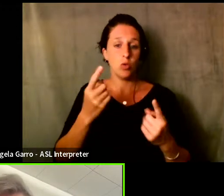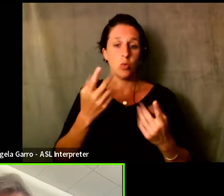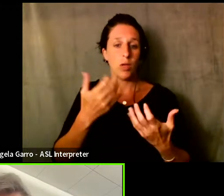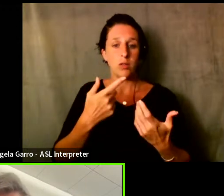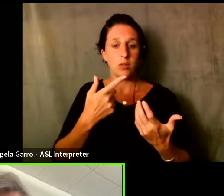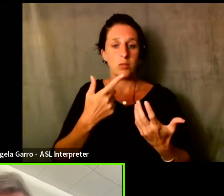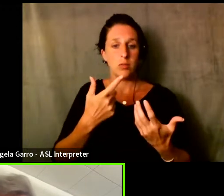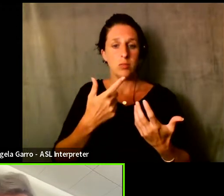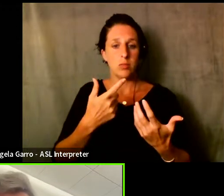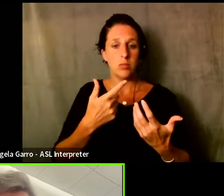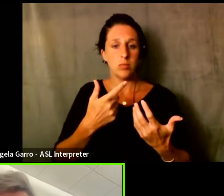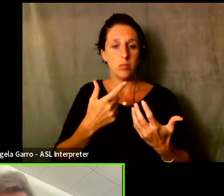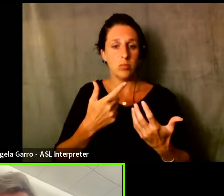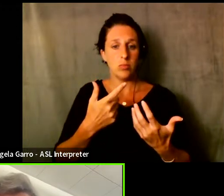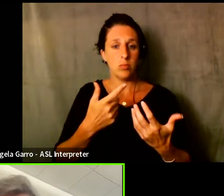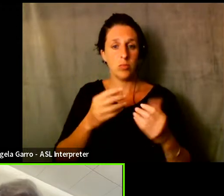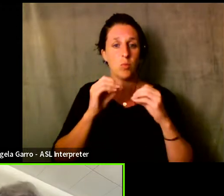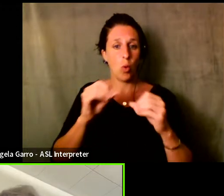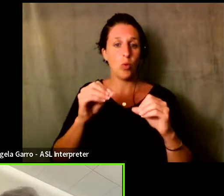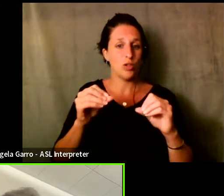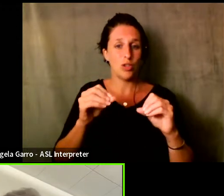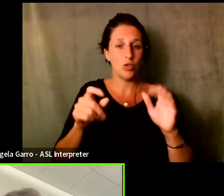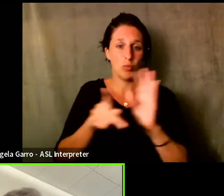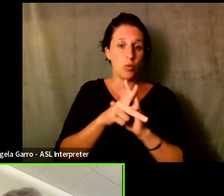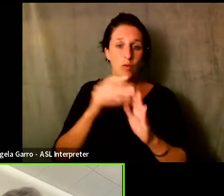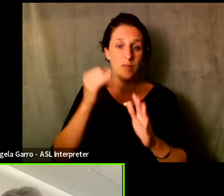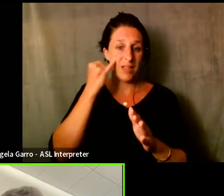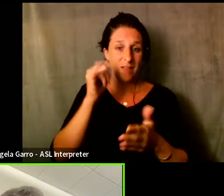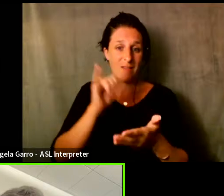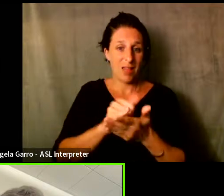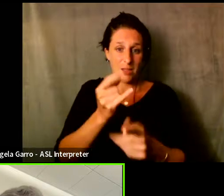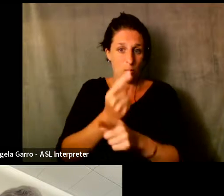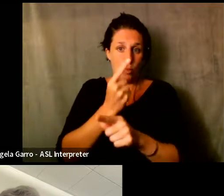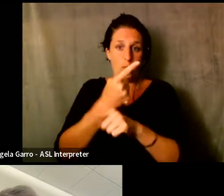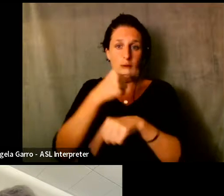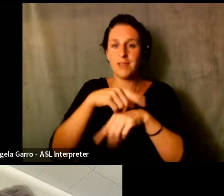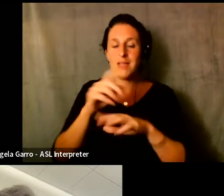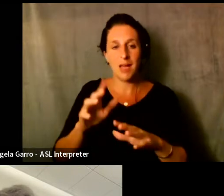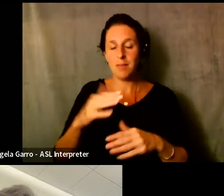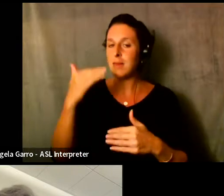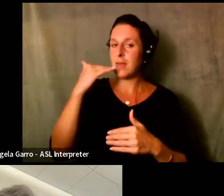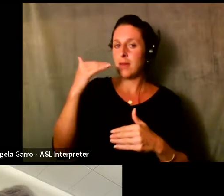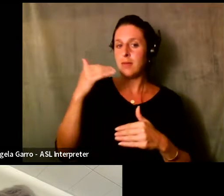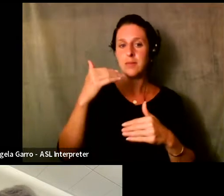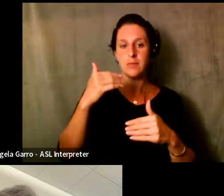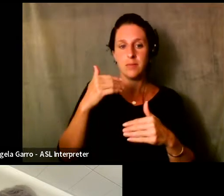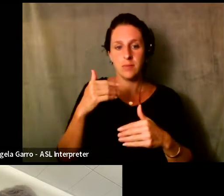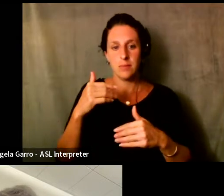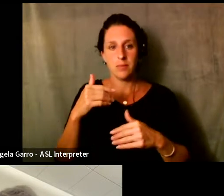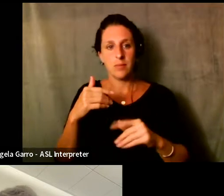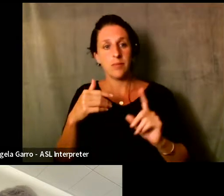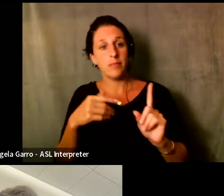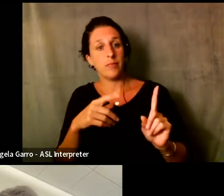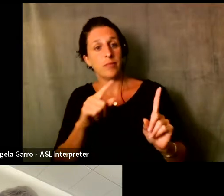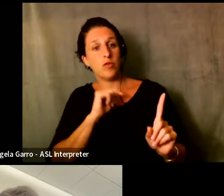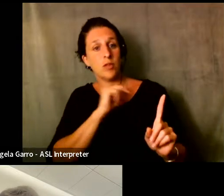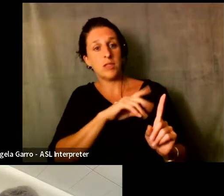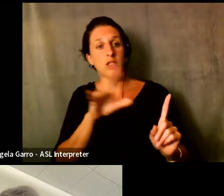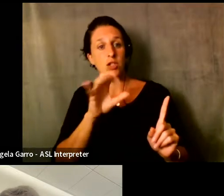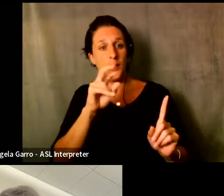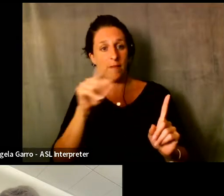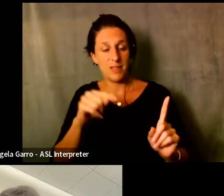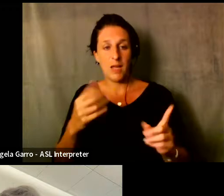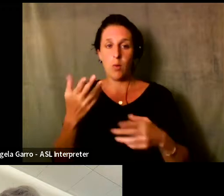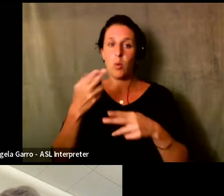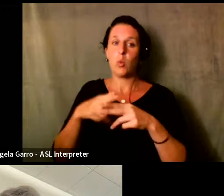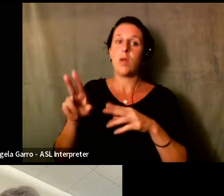wanted a motion to approve if that's the appropriate time. Thank Yeah, you. I would like Thank to you. make a comment. Trustee Chavez. Yeah, I would like to make a quick